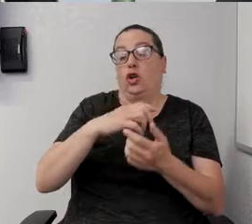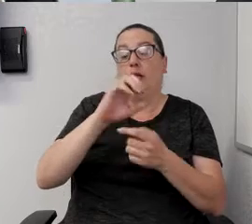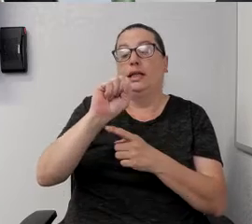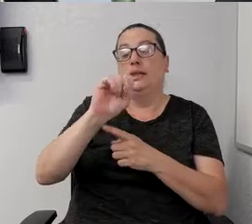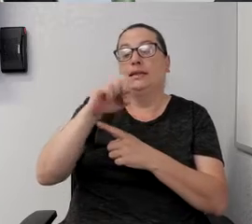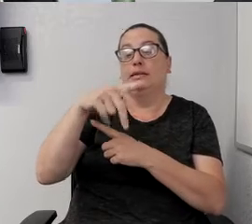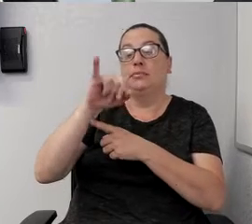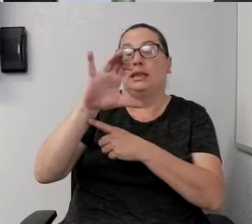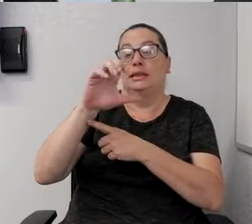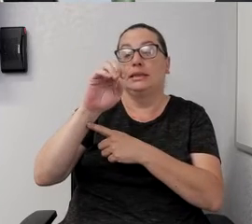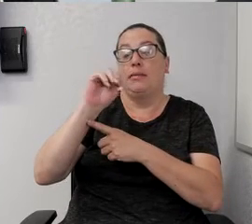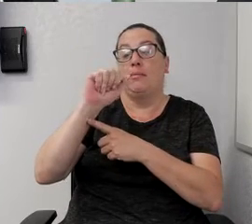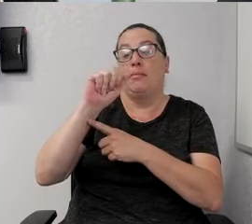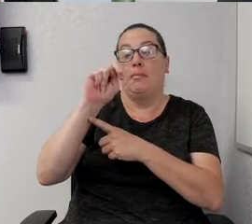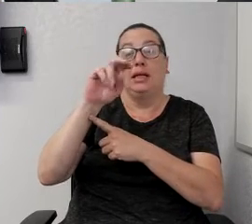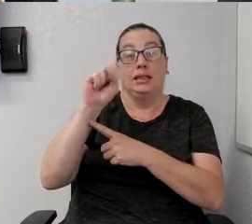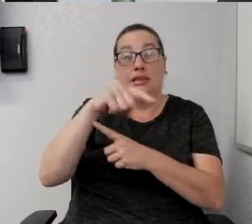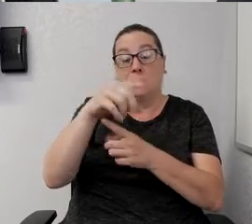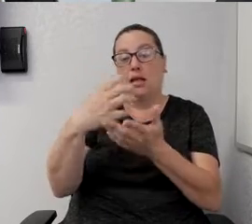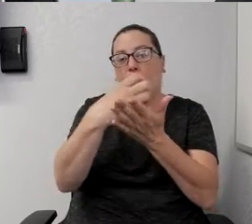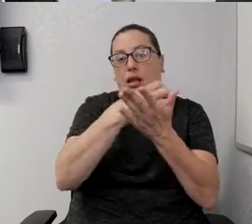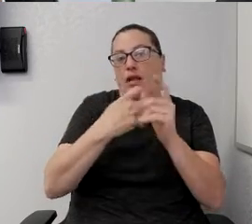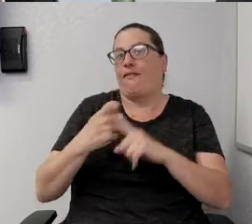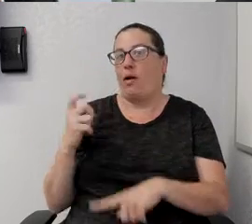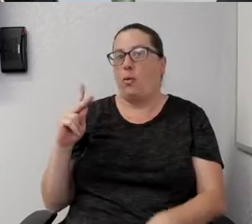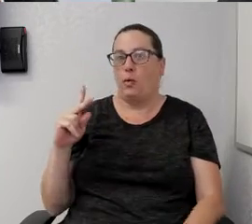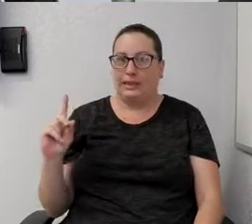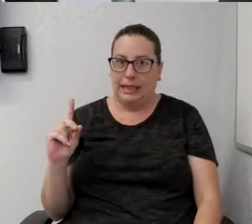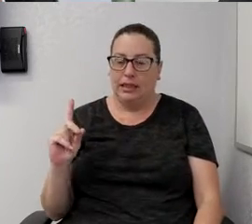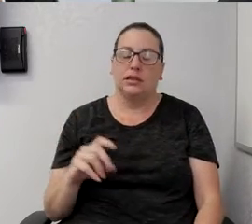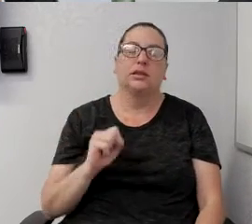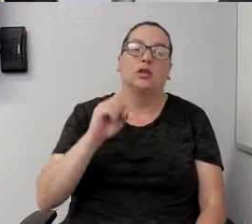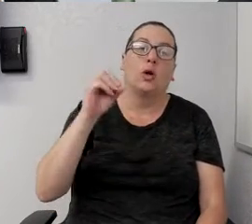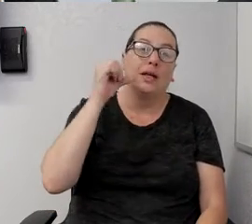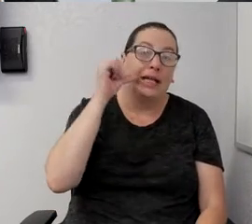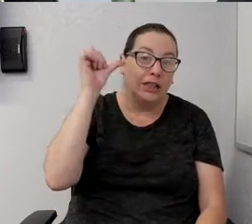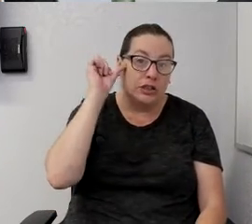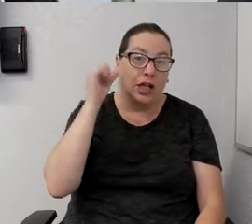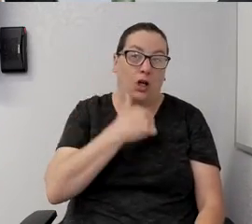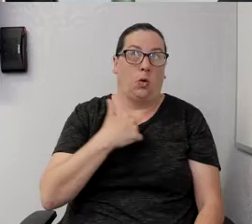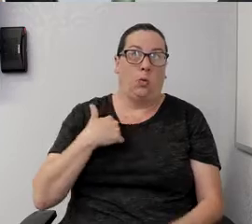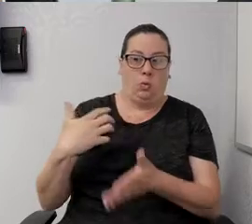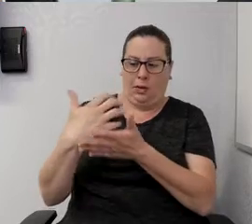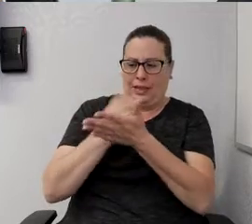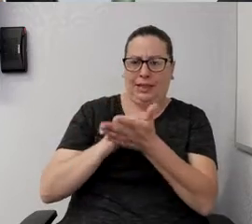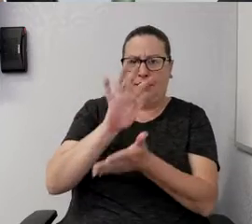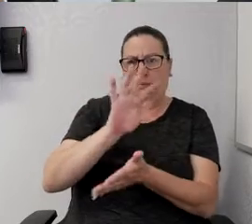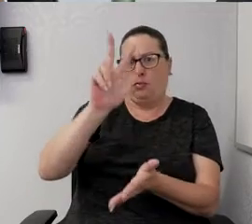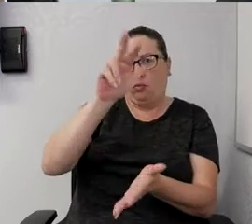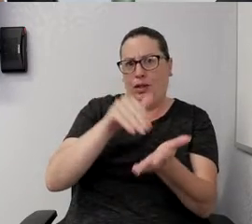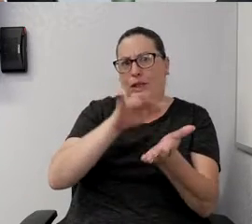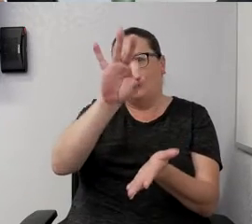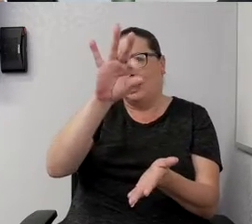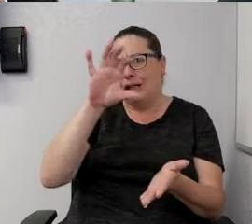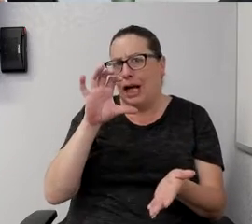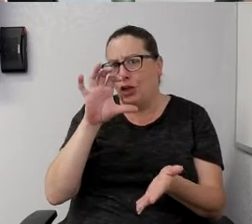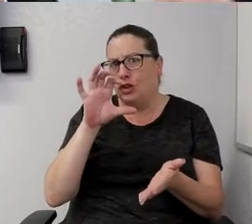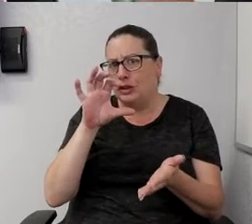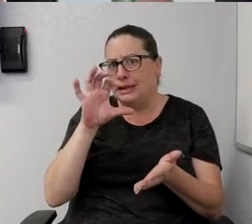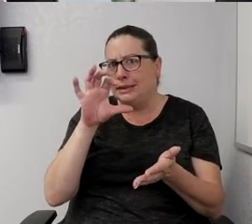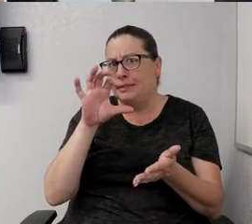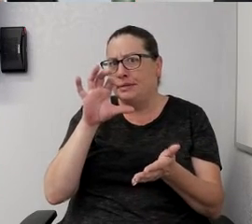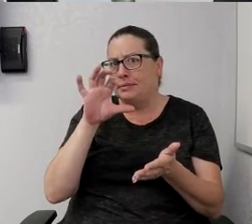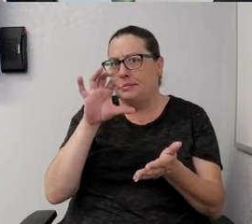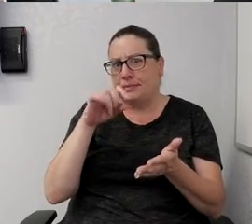by Quia Delta. So we've actually collected, as of yesterday, 3,900 specimens that have